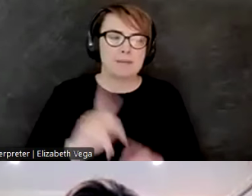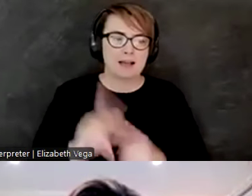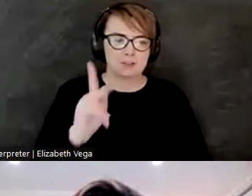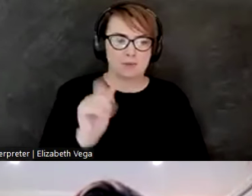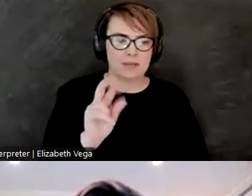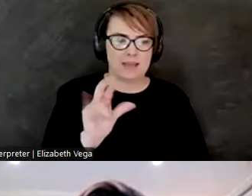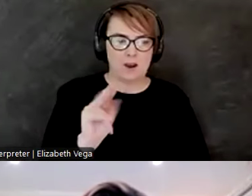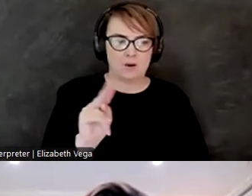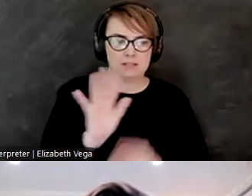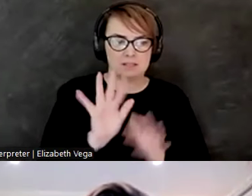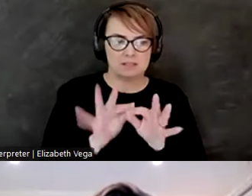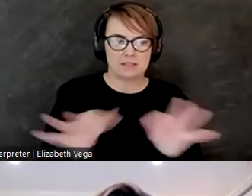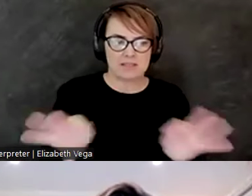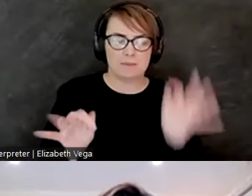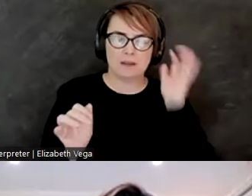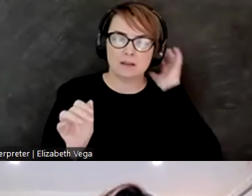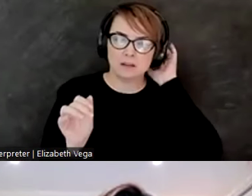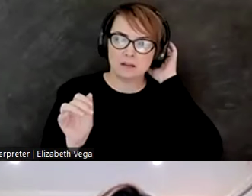is